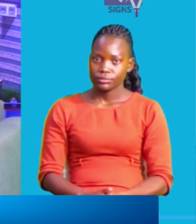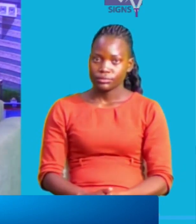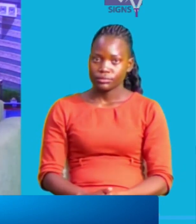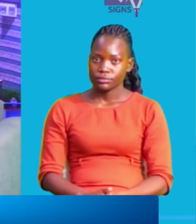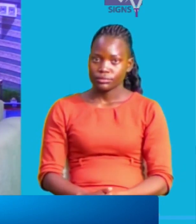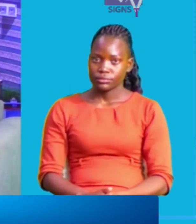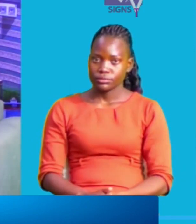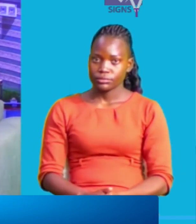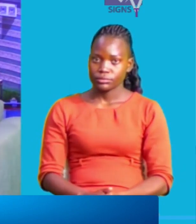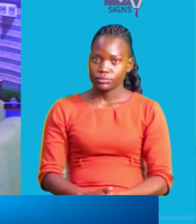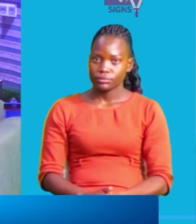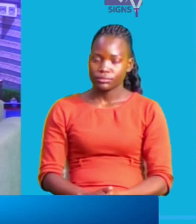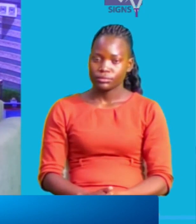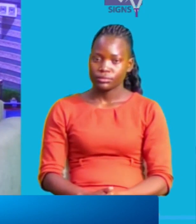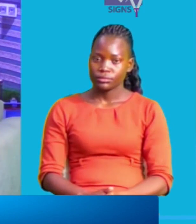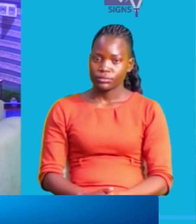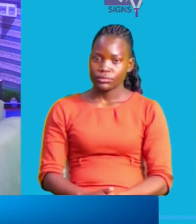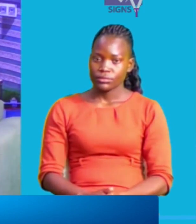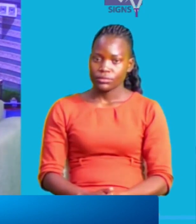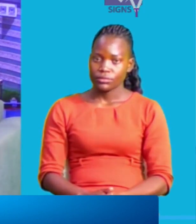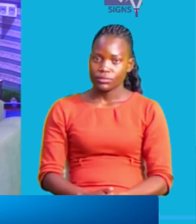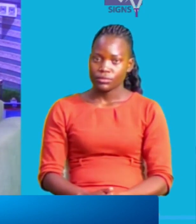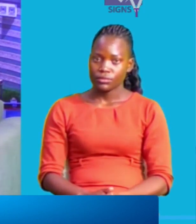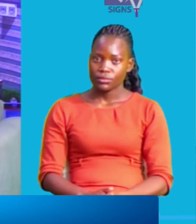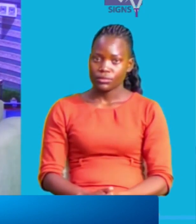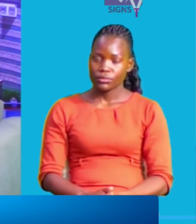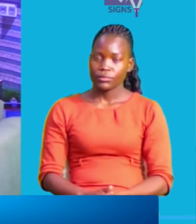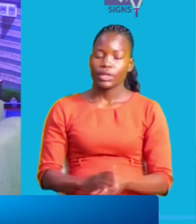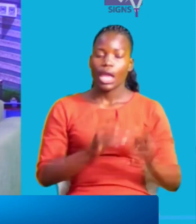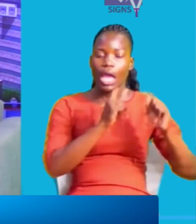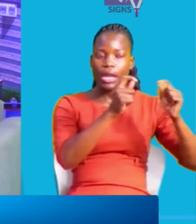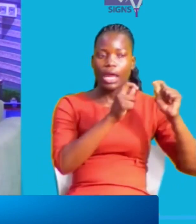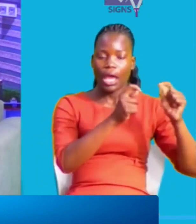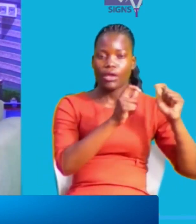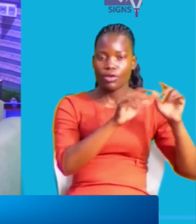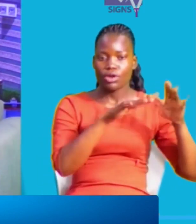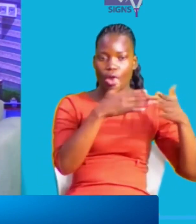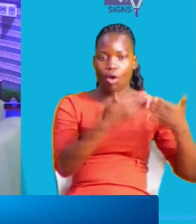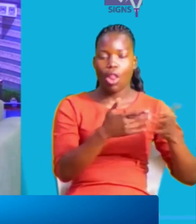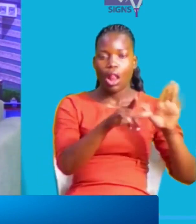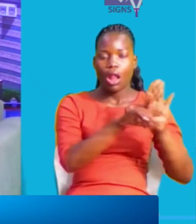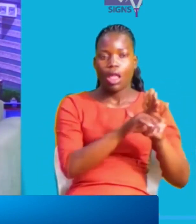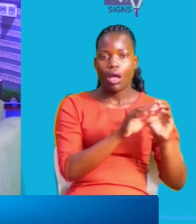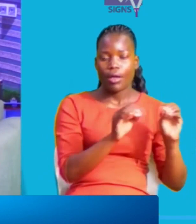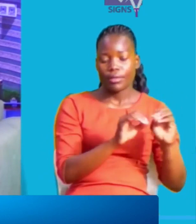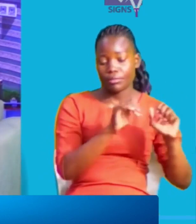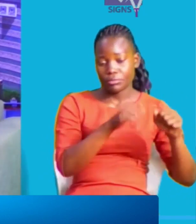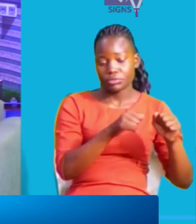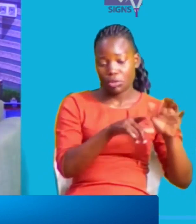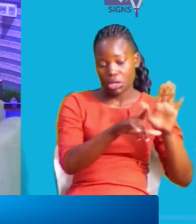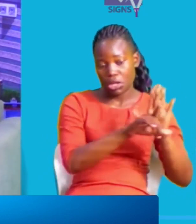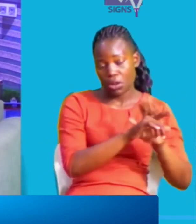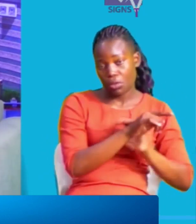Yes, pertaining, we normally call it riot or unlawful. It may be